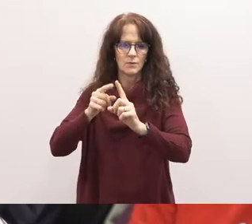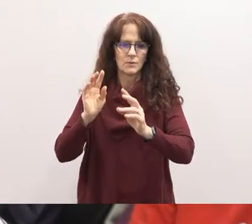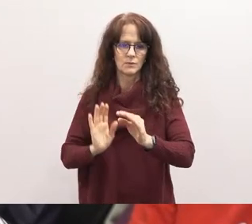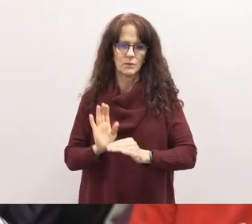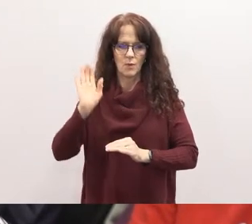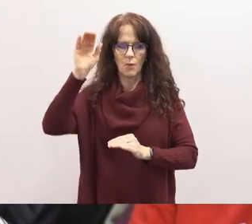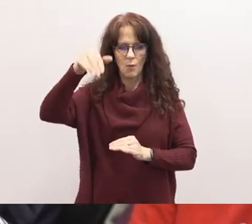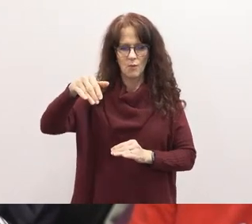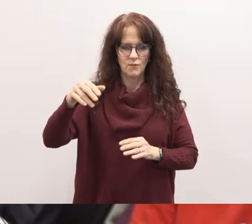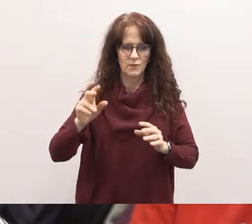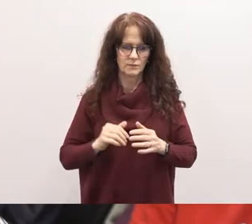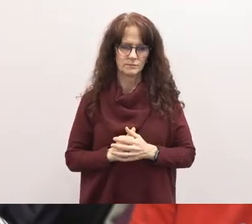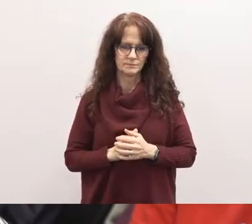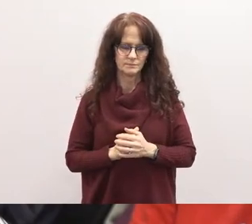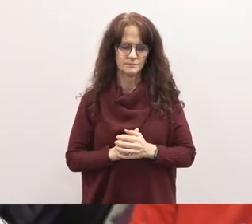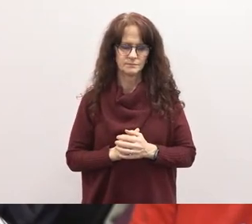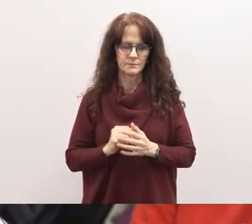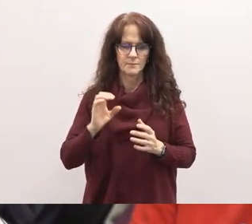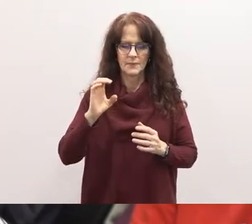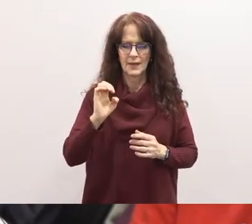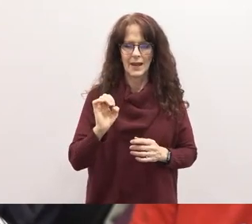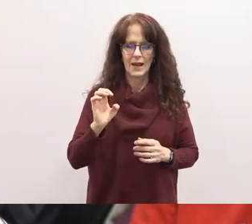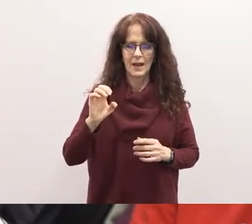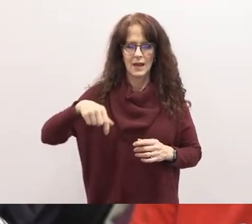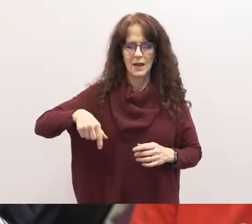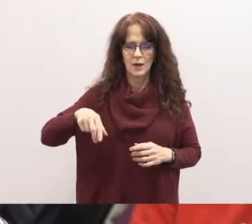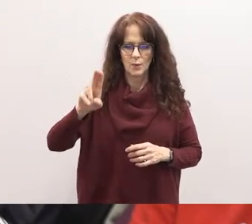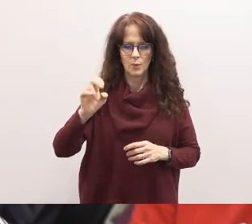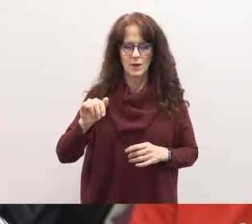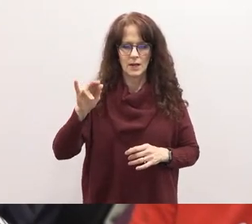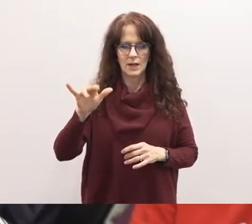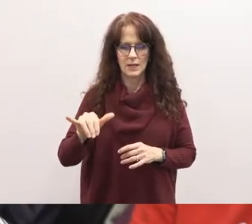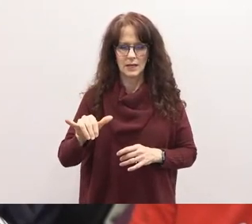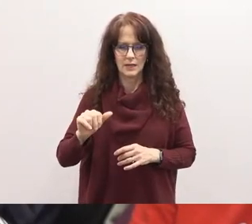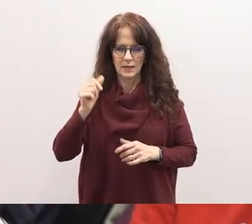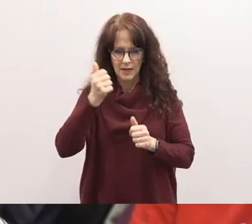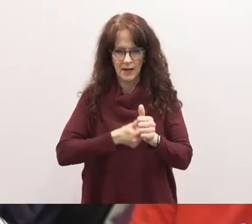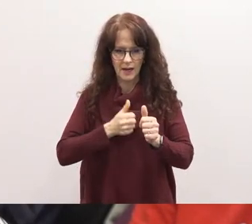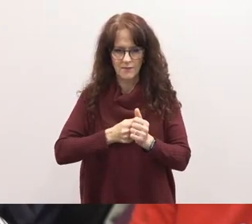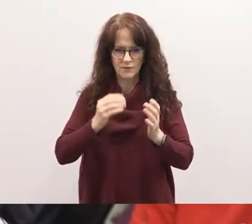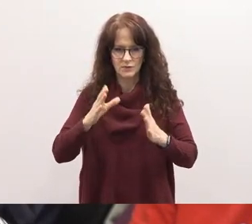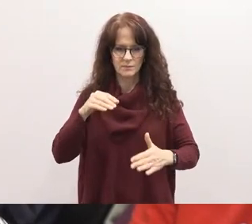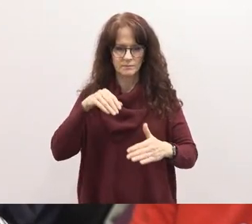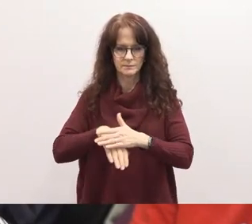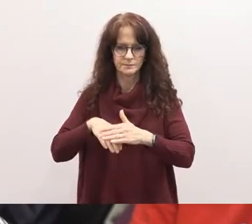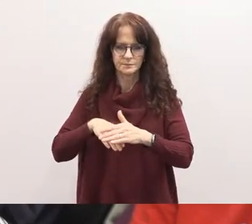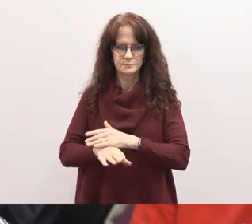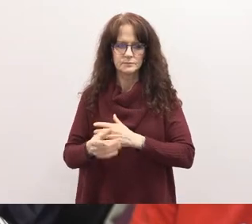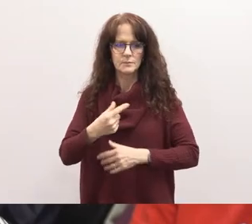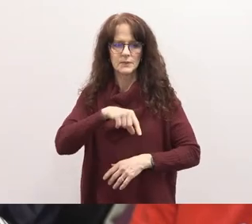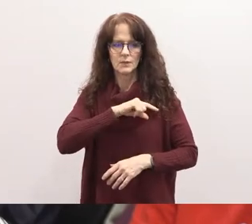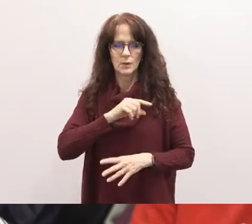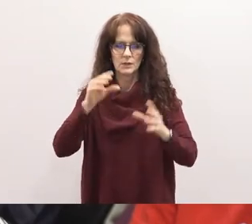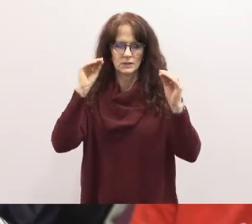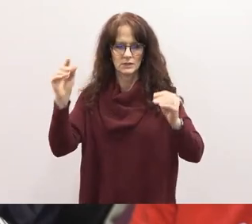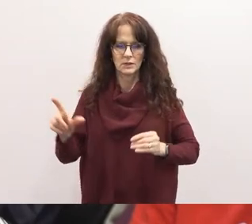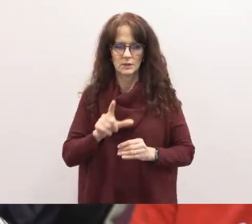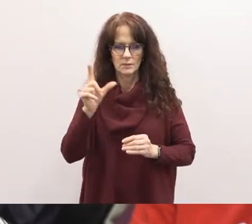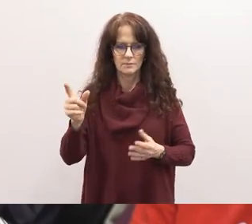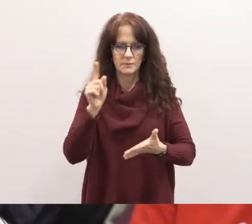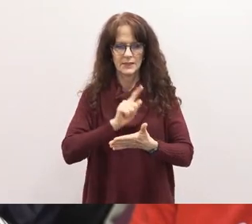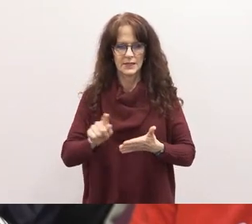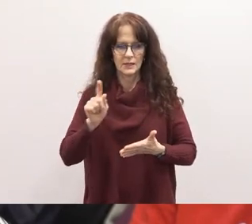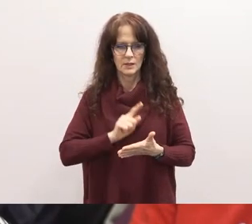the fence. To me, equity in our school libraries means that every student has access to a qualified teacher librarian each